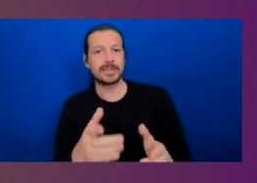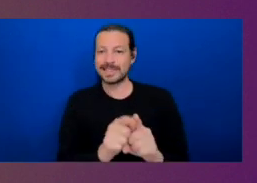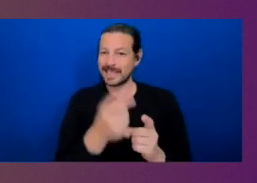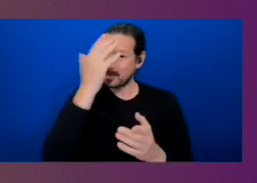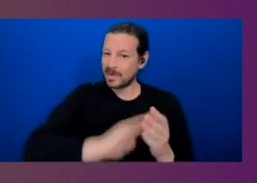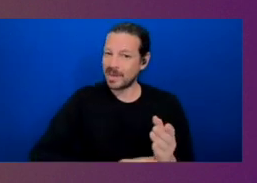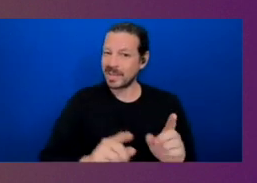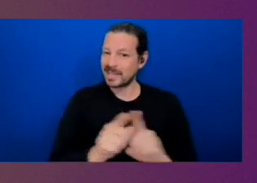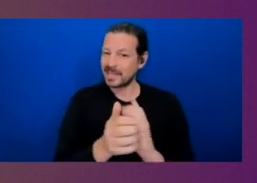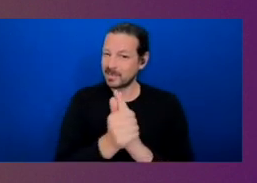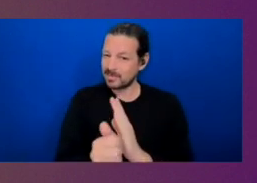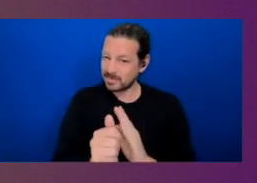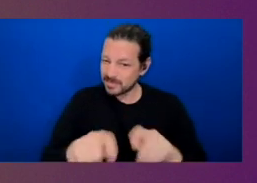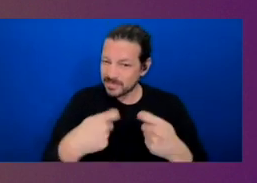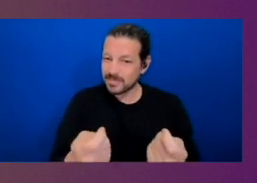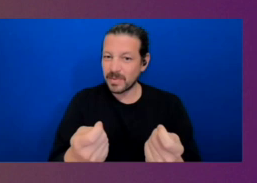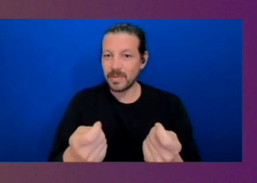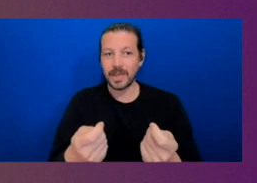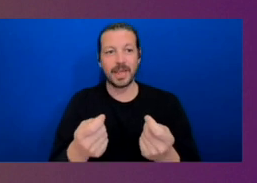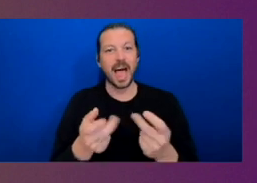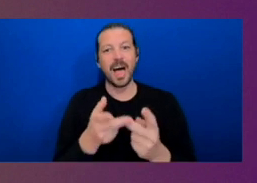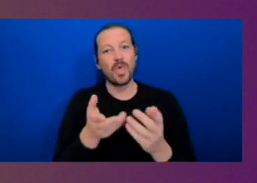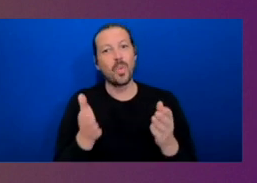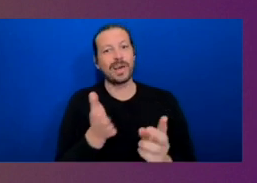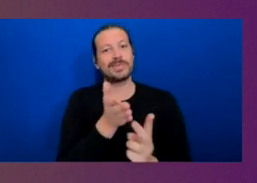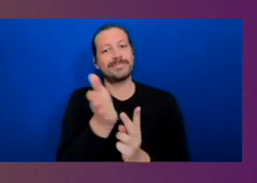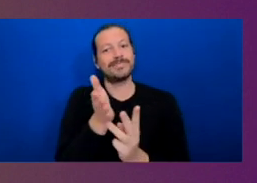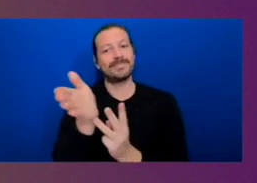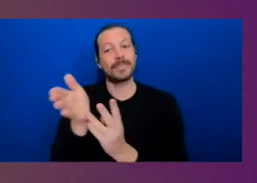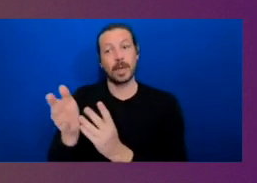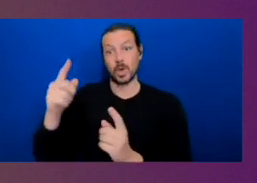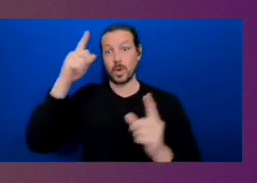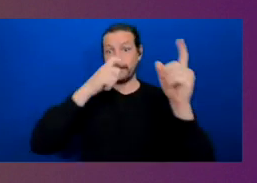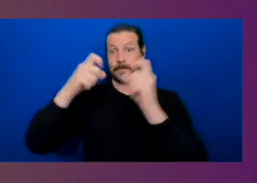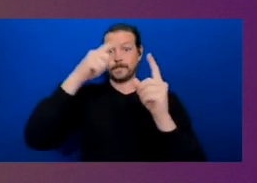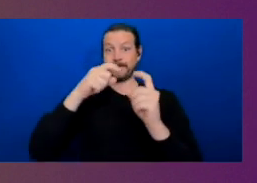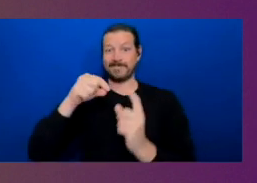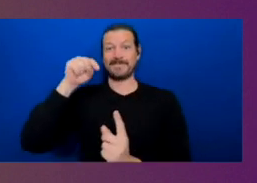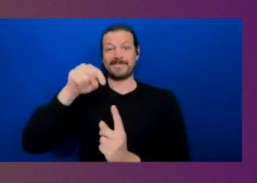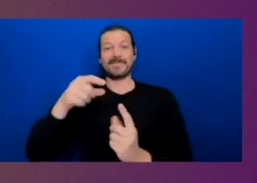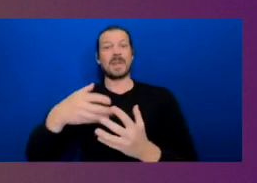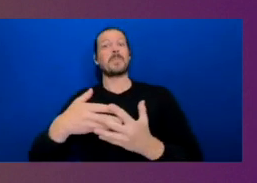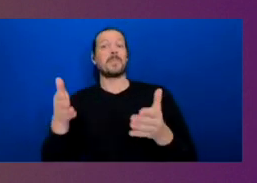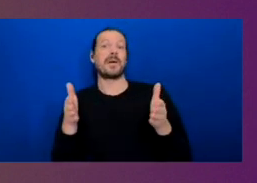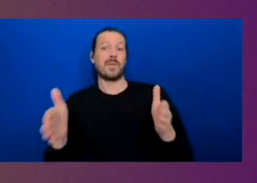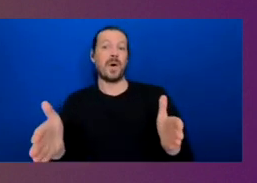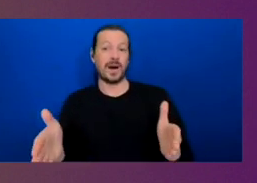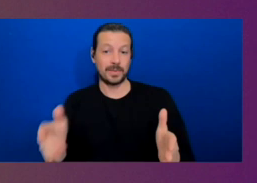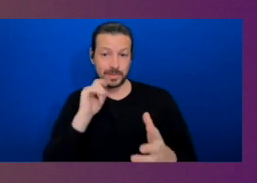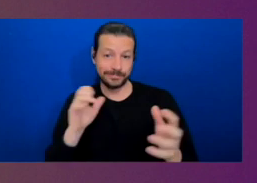same capability, just in different ways? And so creativity is a big way that we try and encourage companies to think about